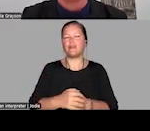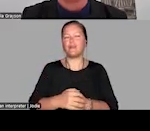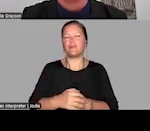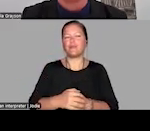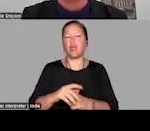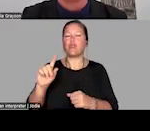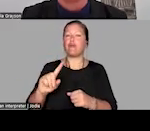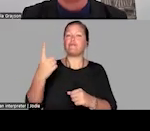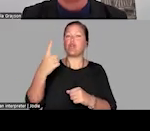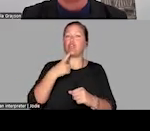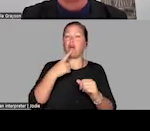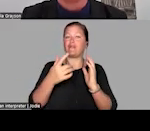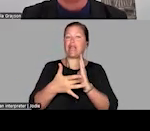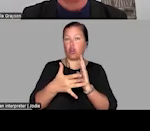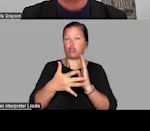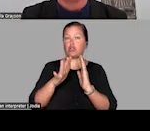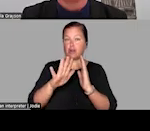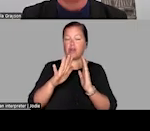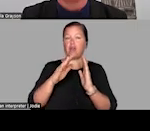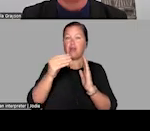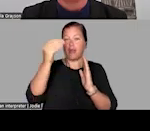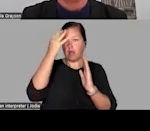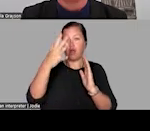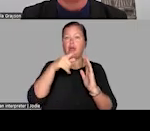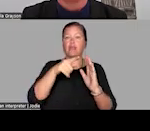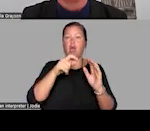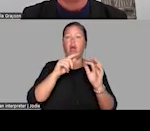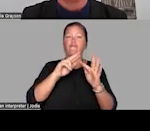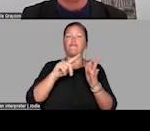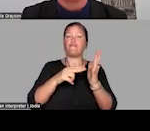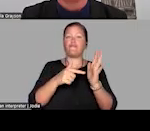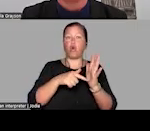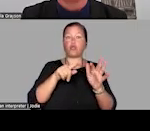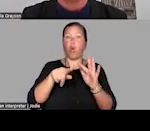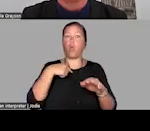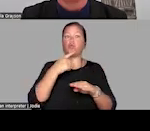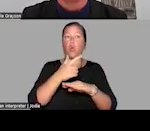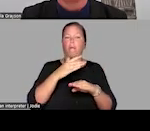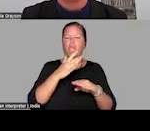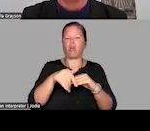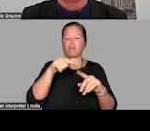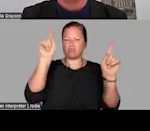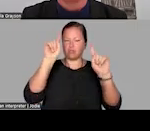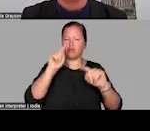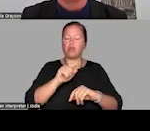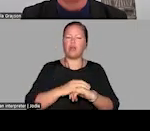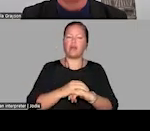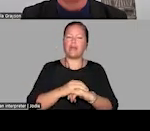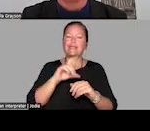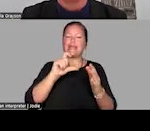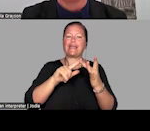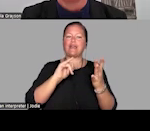of technology we're working on, by the way, the bolded font, which is most of the work I'm going to touch on briefly, is the